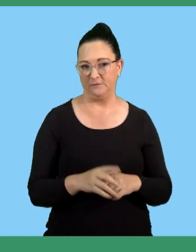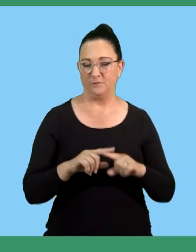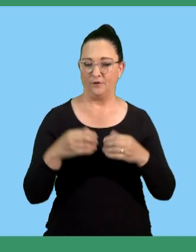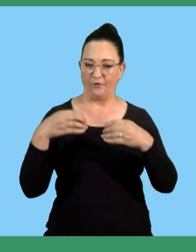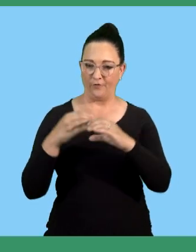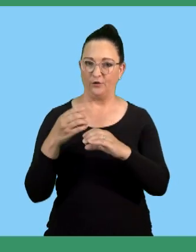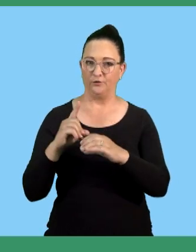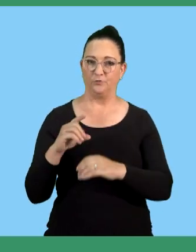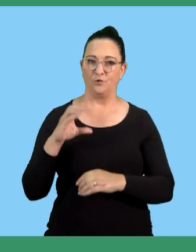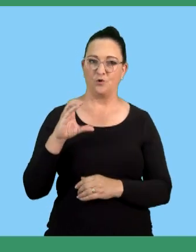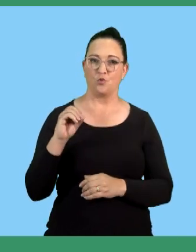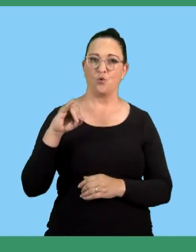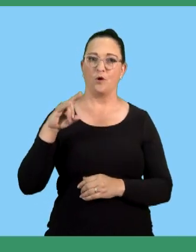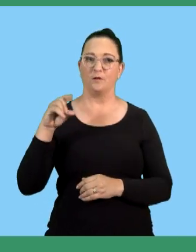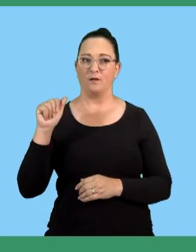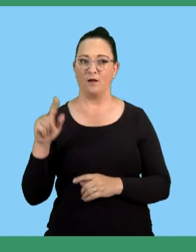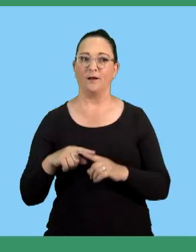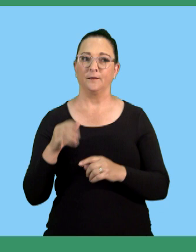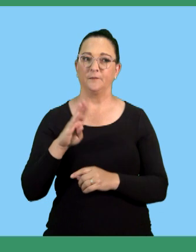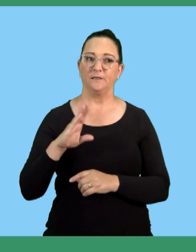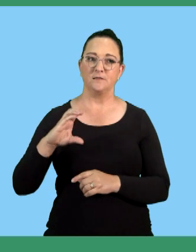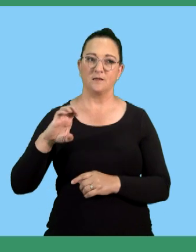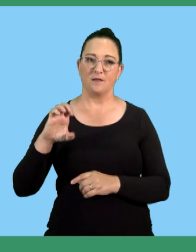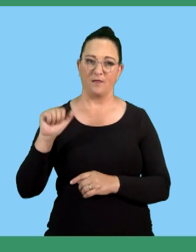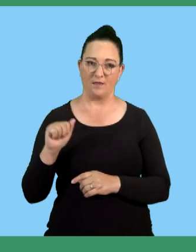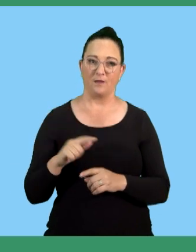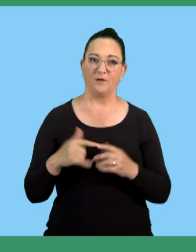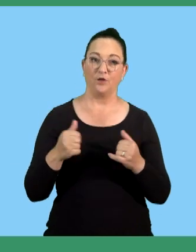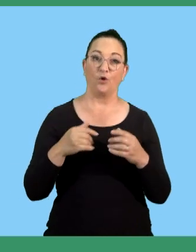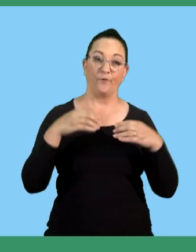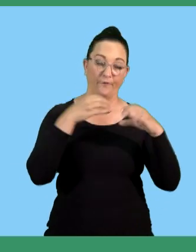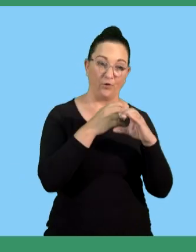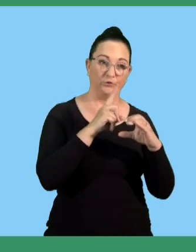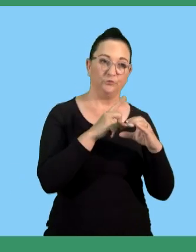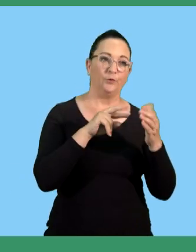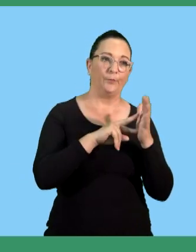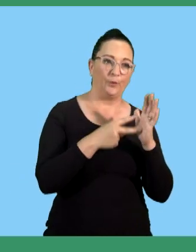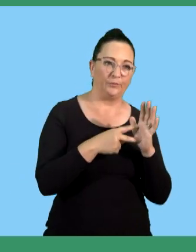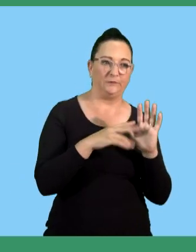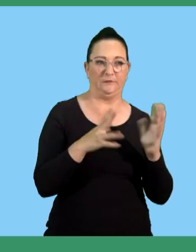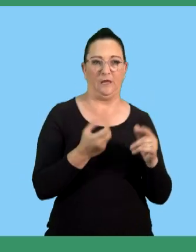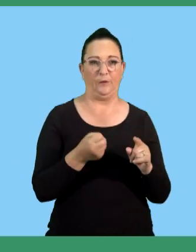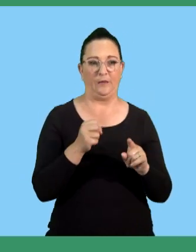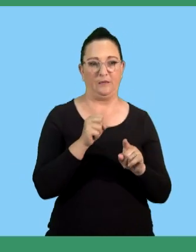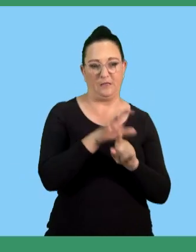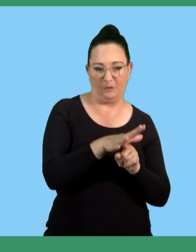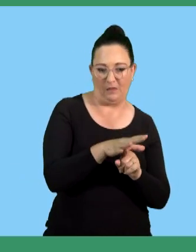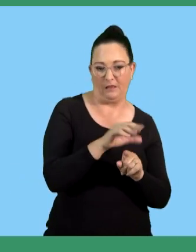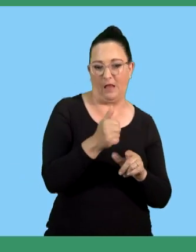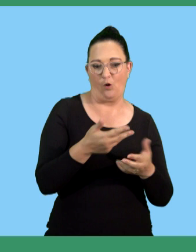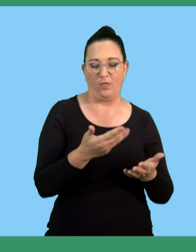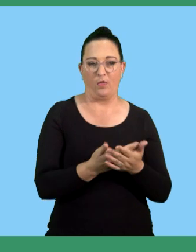legislation that we'll be focusing on, it's the COIDA and the BCEA. Like I said, though, we're focusing on the purpose, the impact, ways to